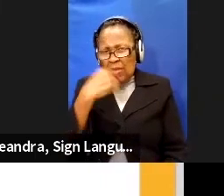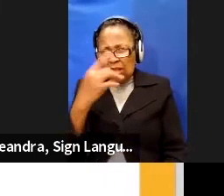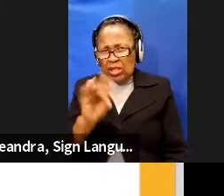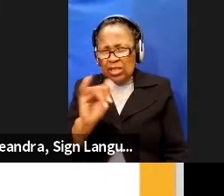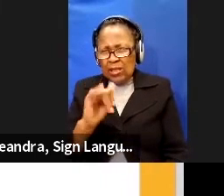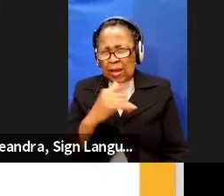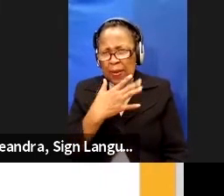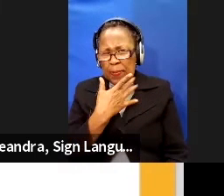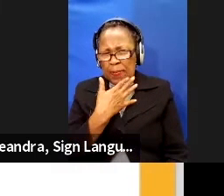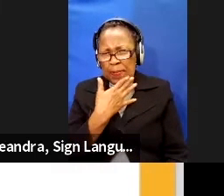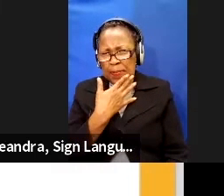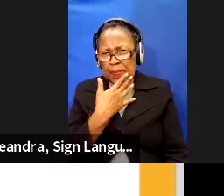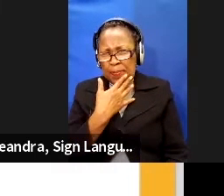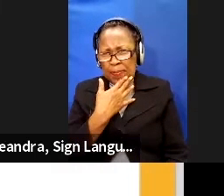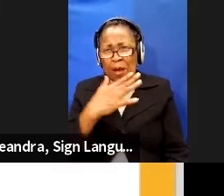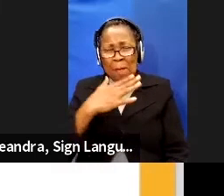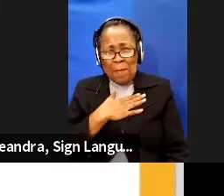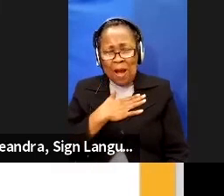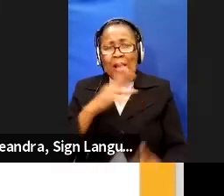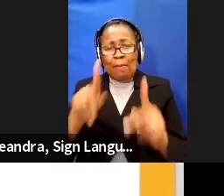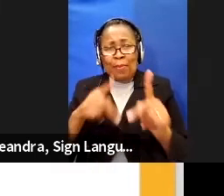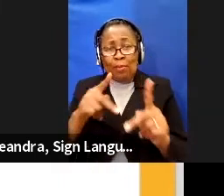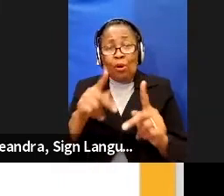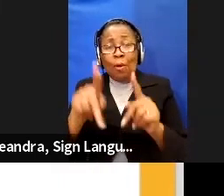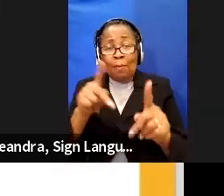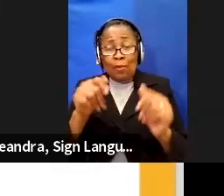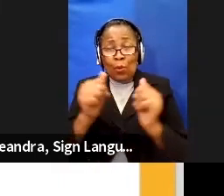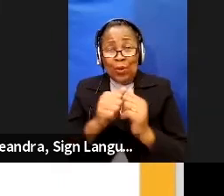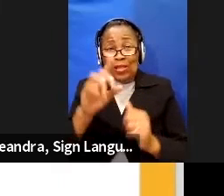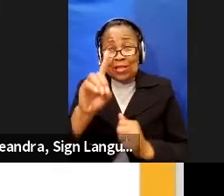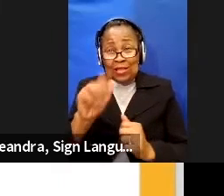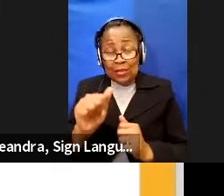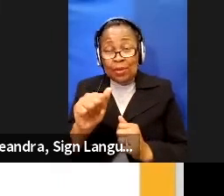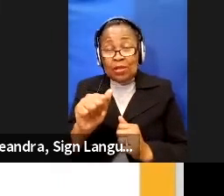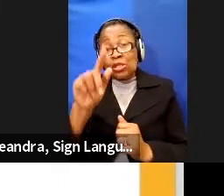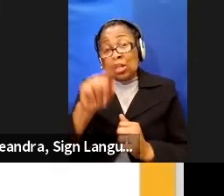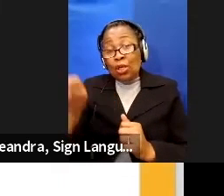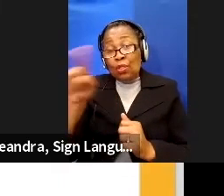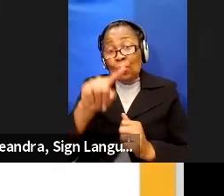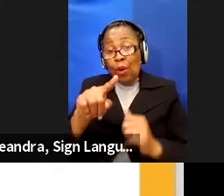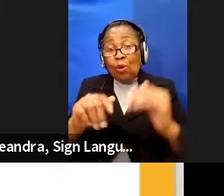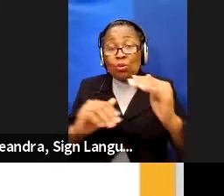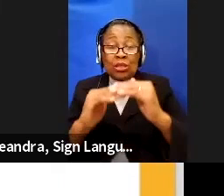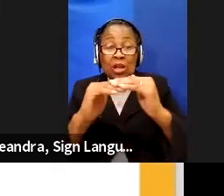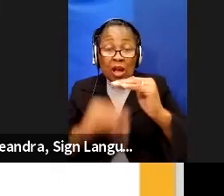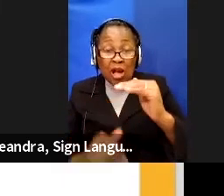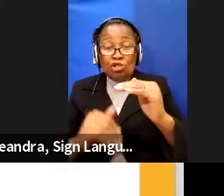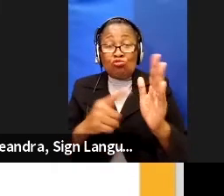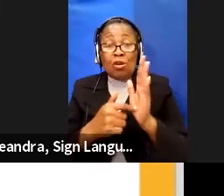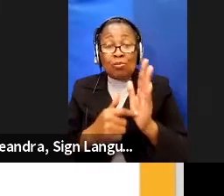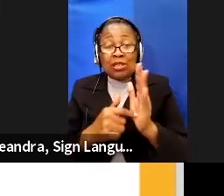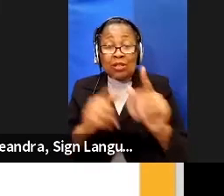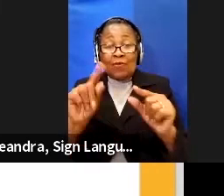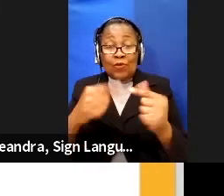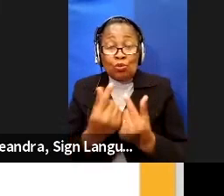about BIPOC people. Think about people with disabilities. Think about those underrepresented groups